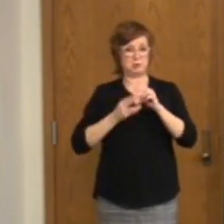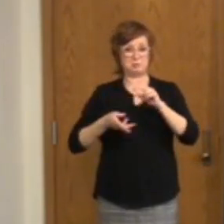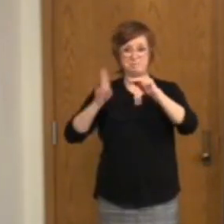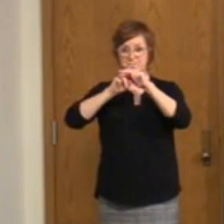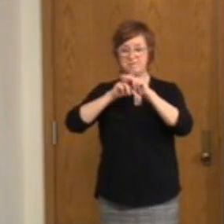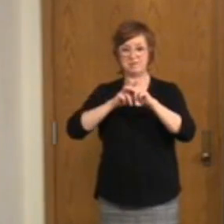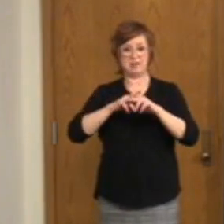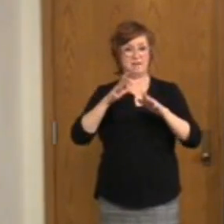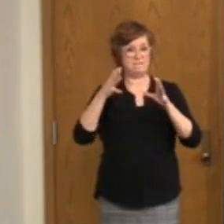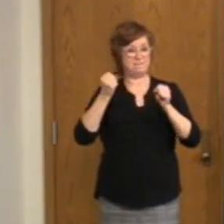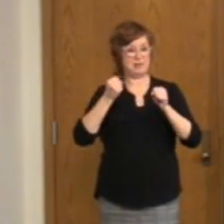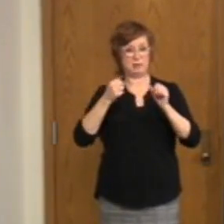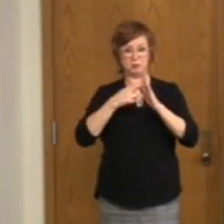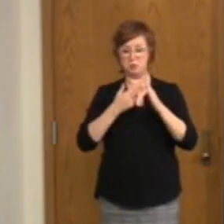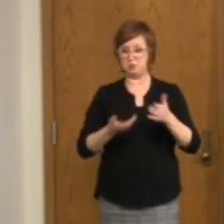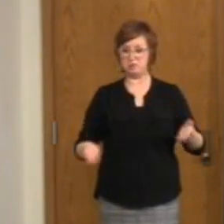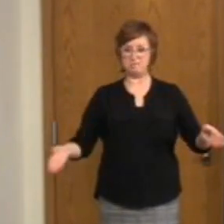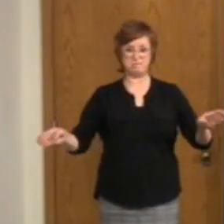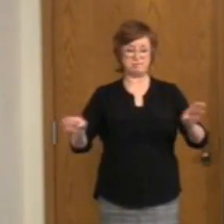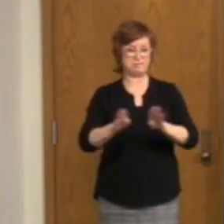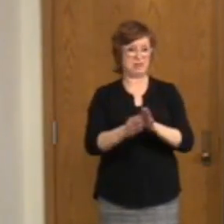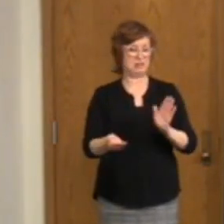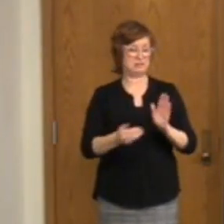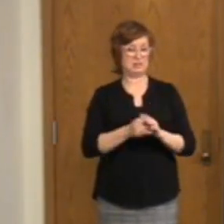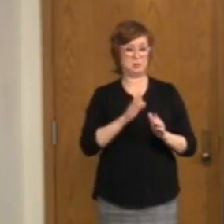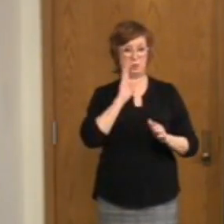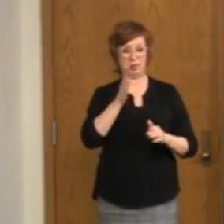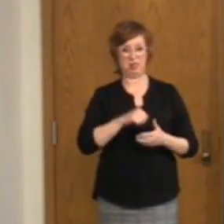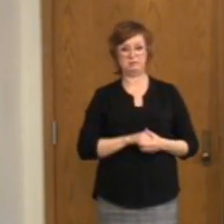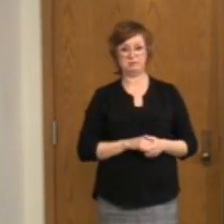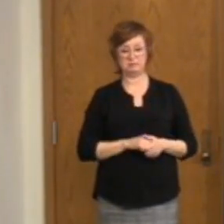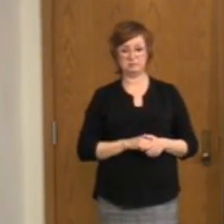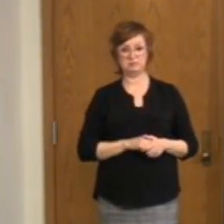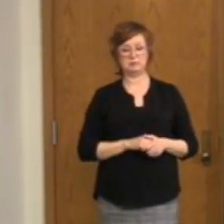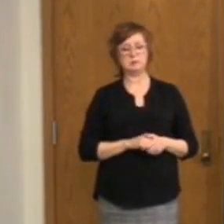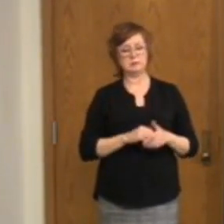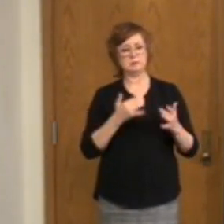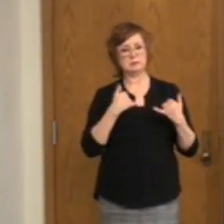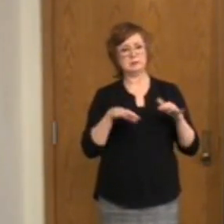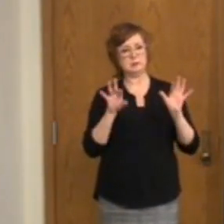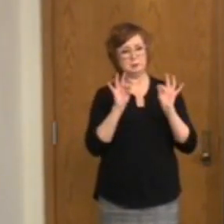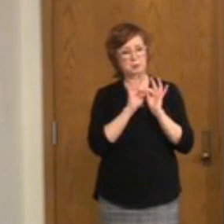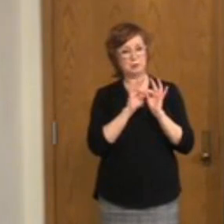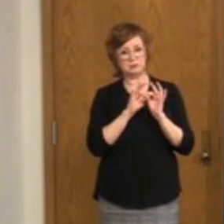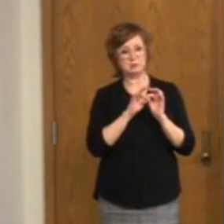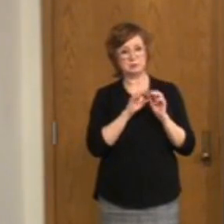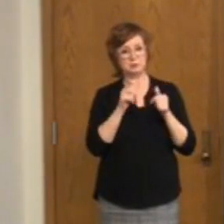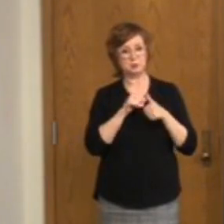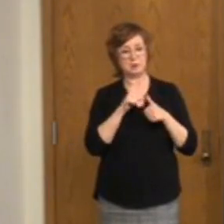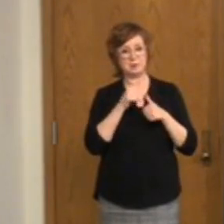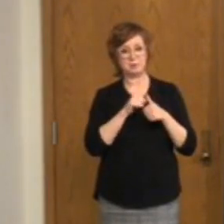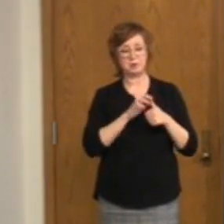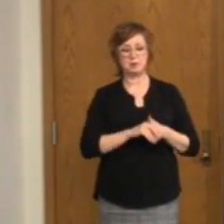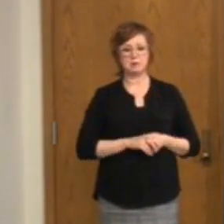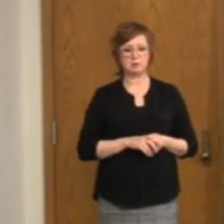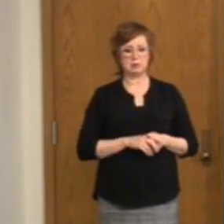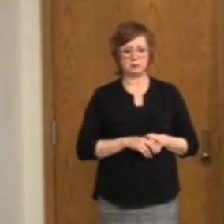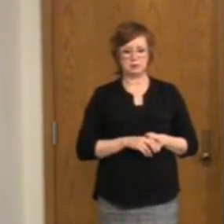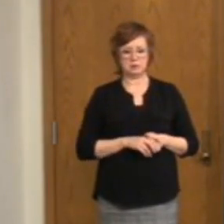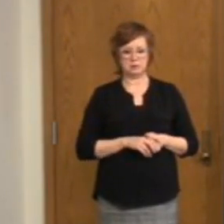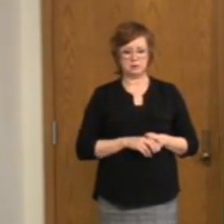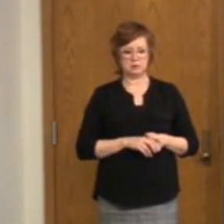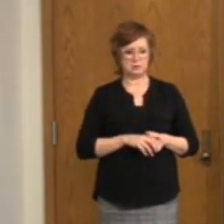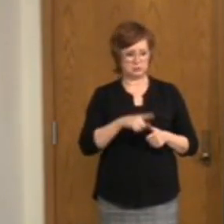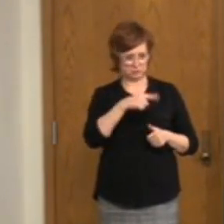outbreaks, there's been a quick local response, and that will remain really important. And again, the key to a quick local response is people are